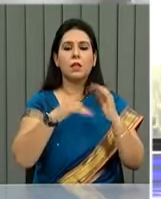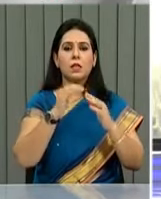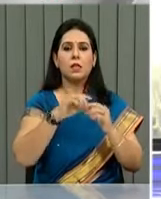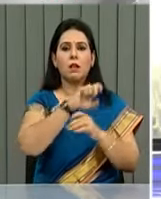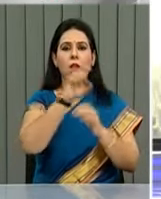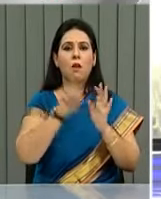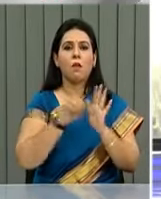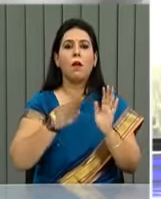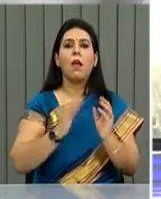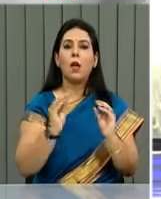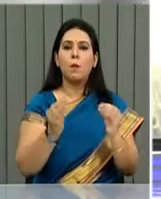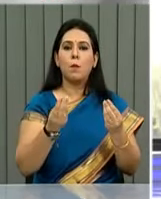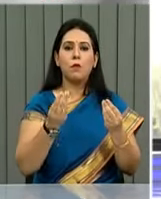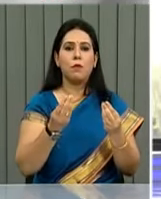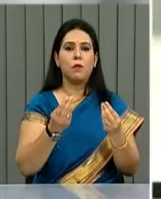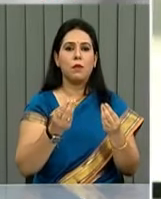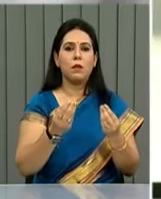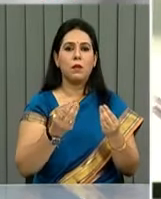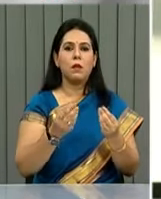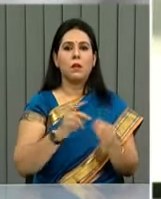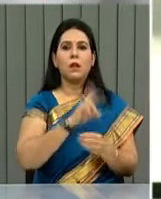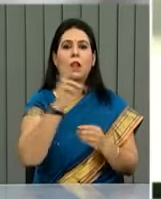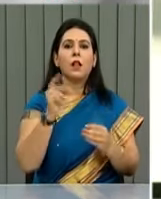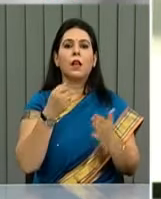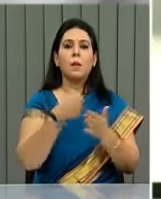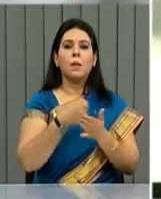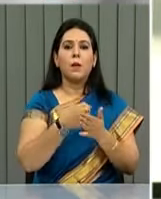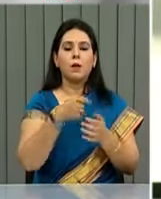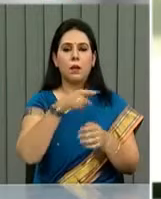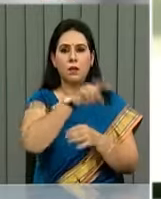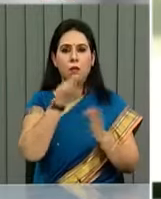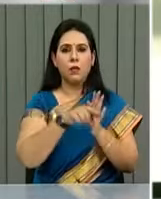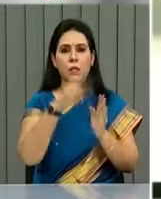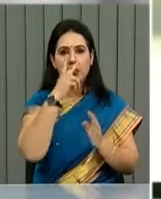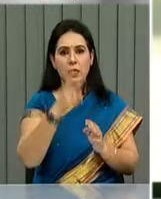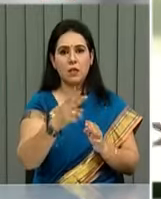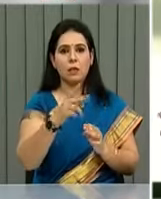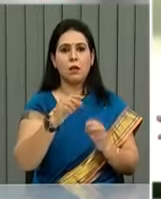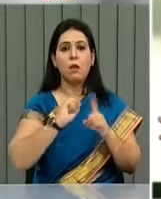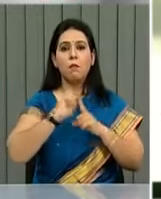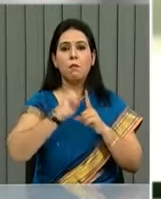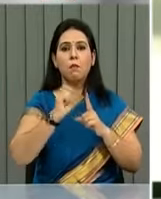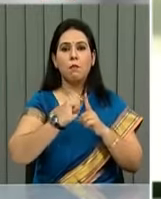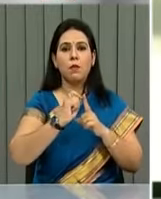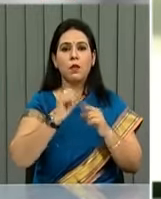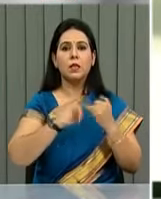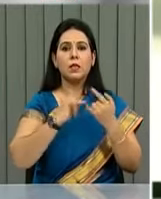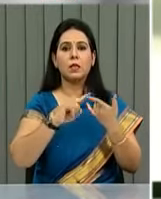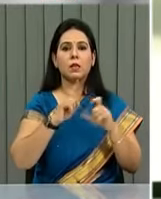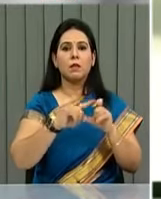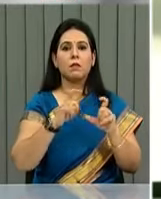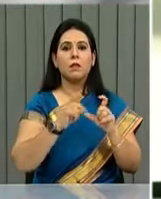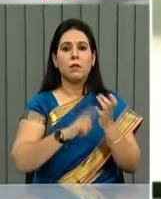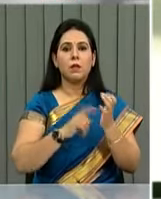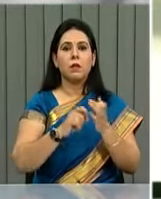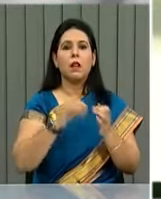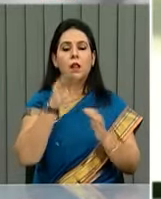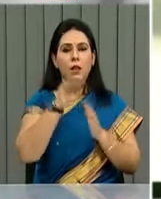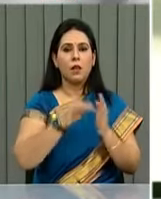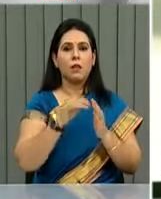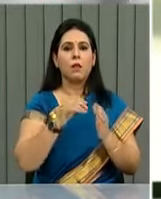these demands will improve. And the net impact of this will be that private sector, whose buoyancy has been a little